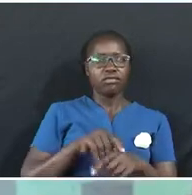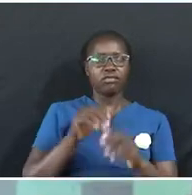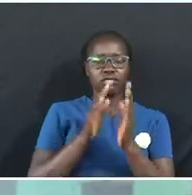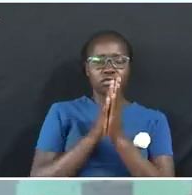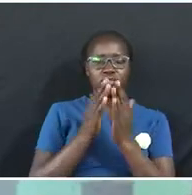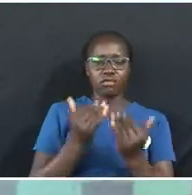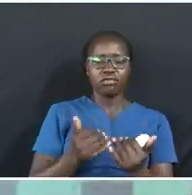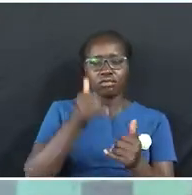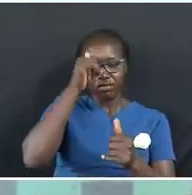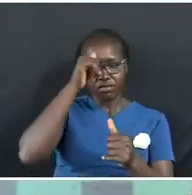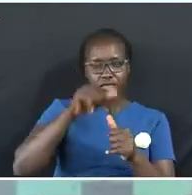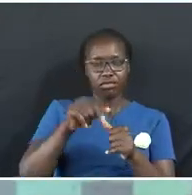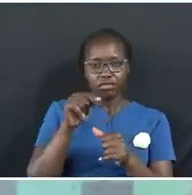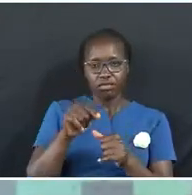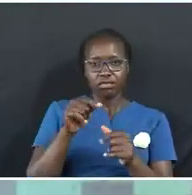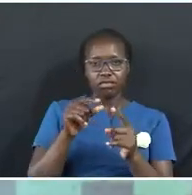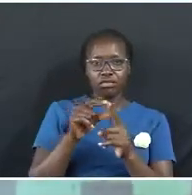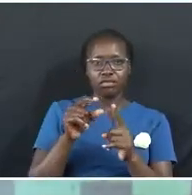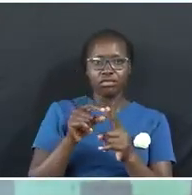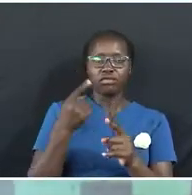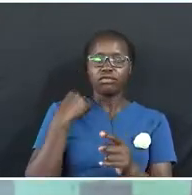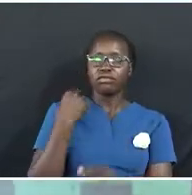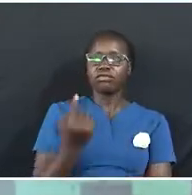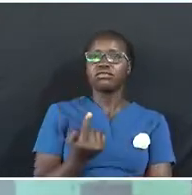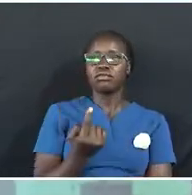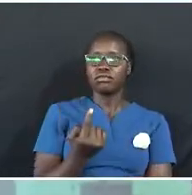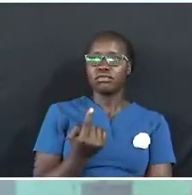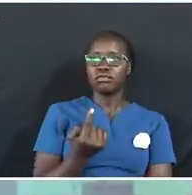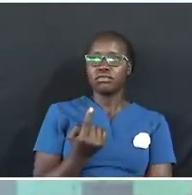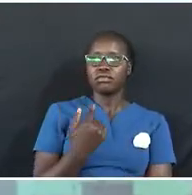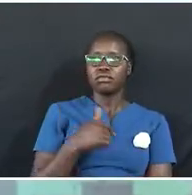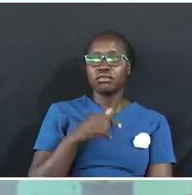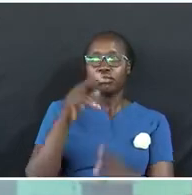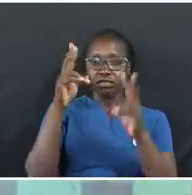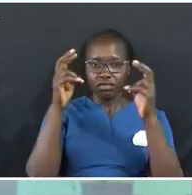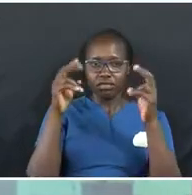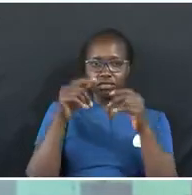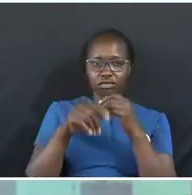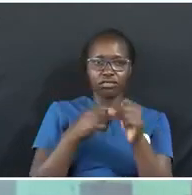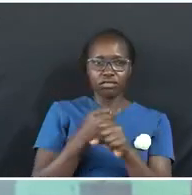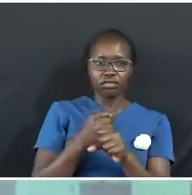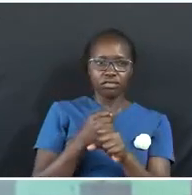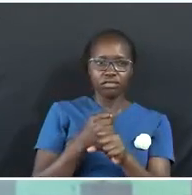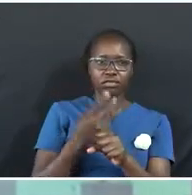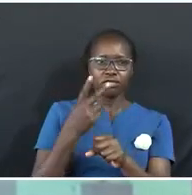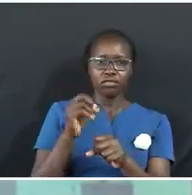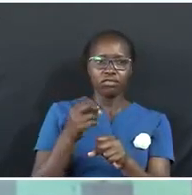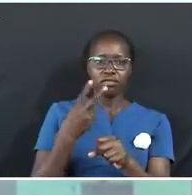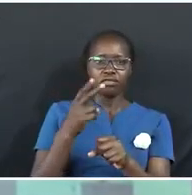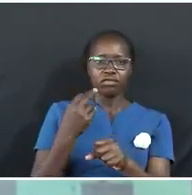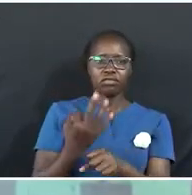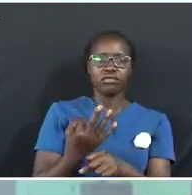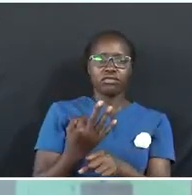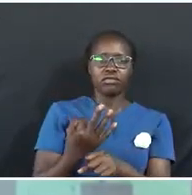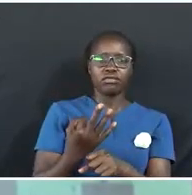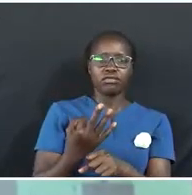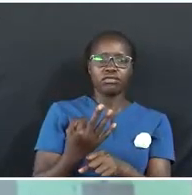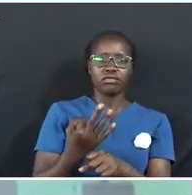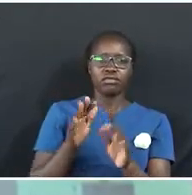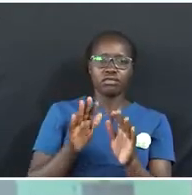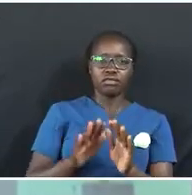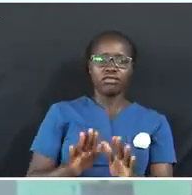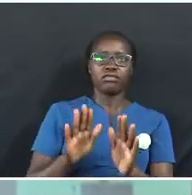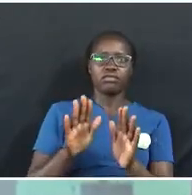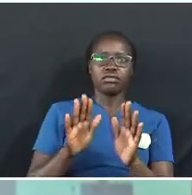remember the following. Number one, our theme for the year 2023 is